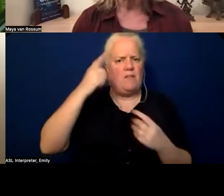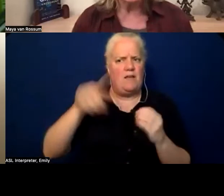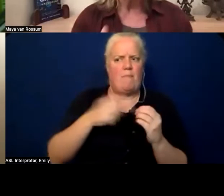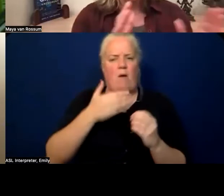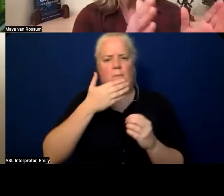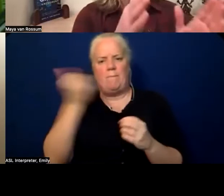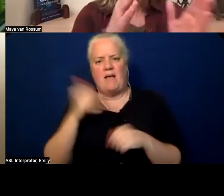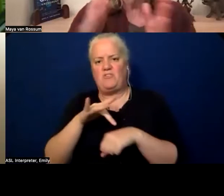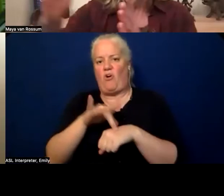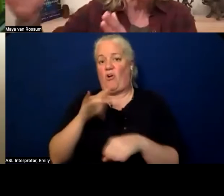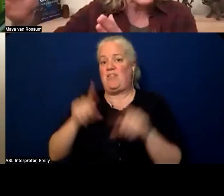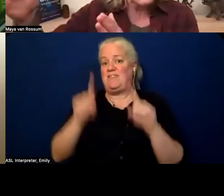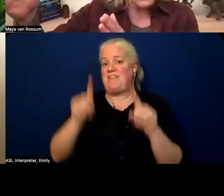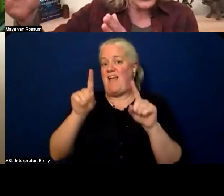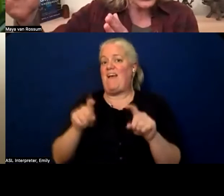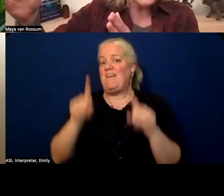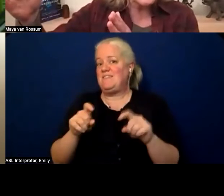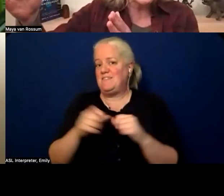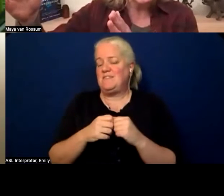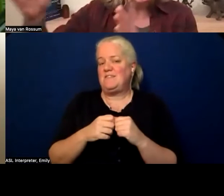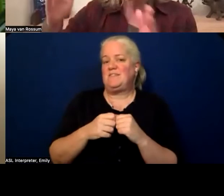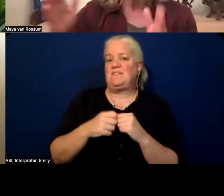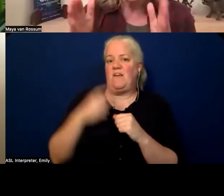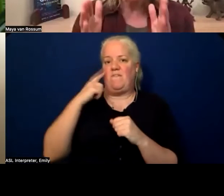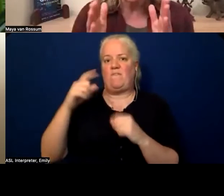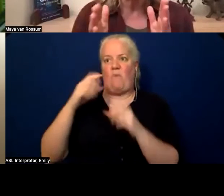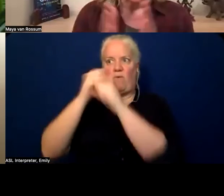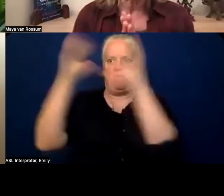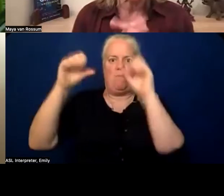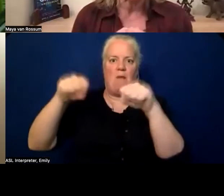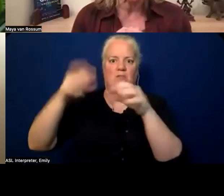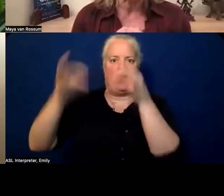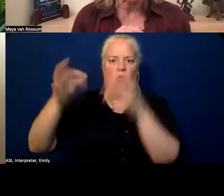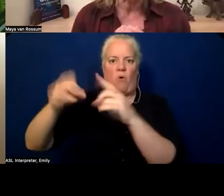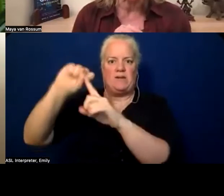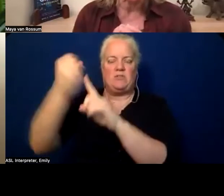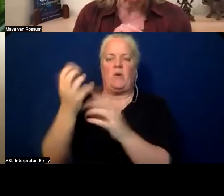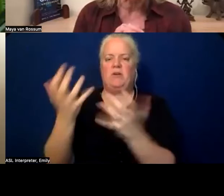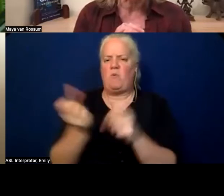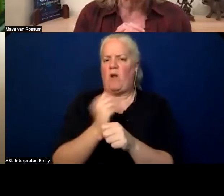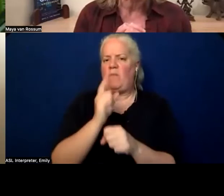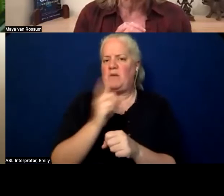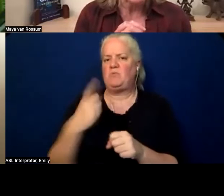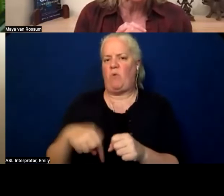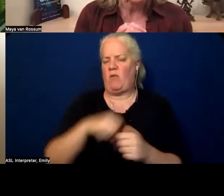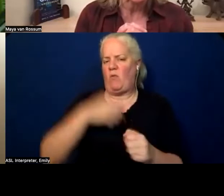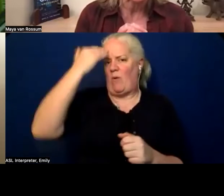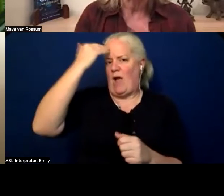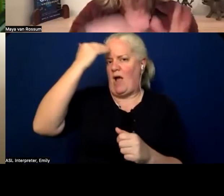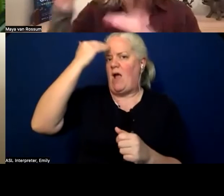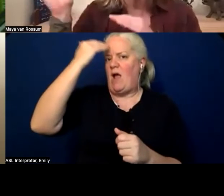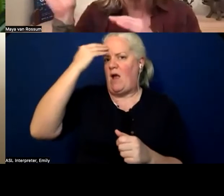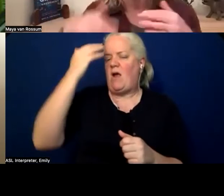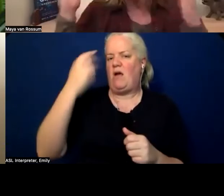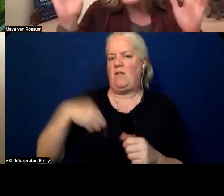early test cases, when we're talking about those court scenarios, we want to be sure we're being very mindful of that, of the precedent that we're